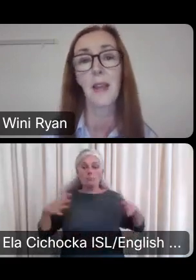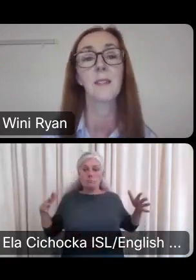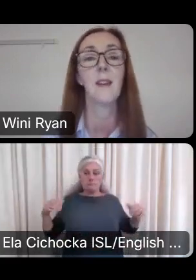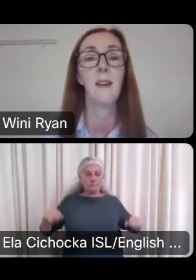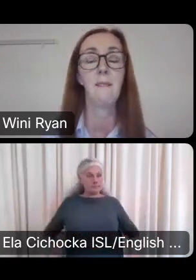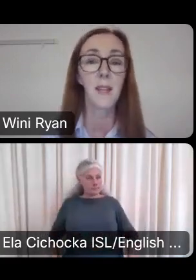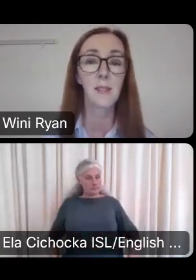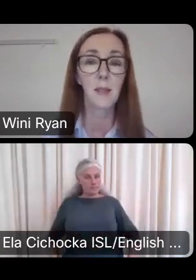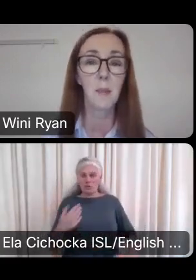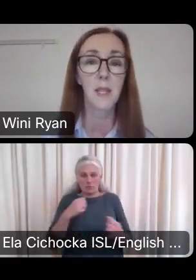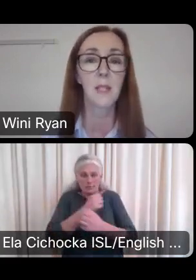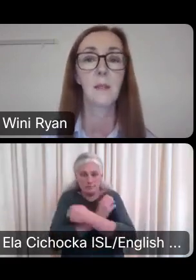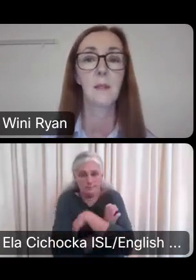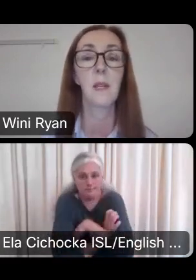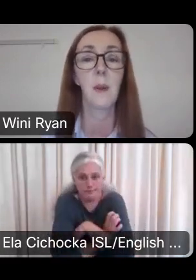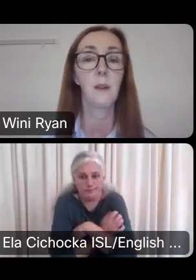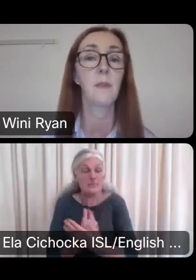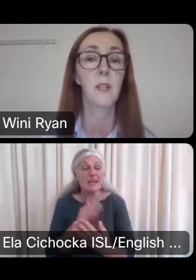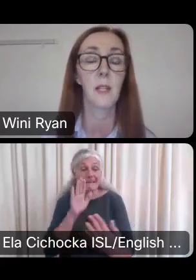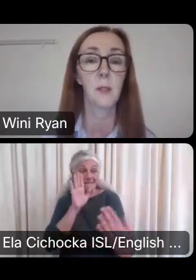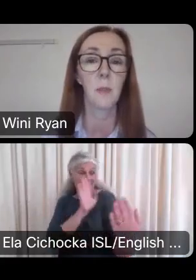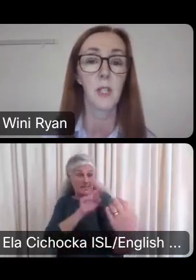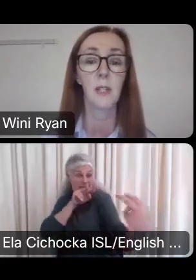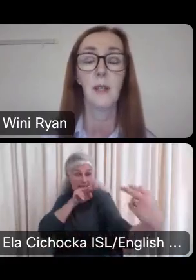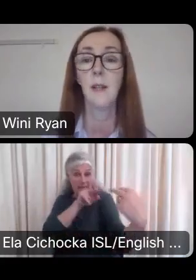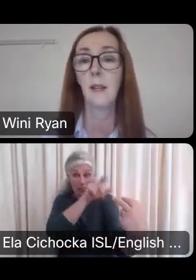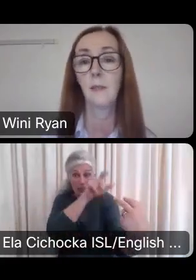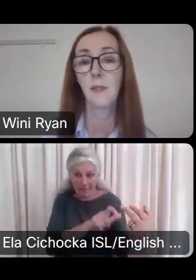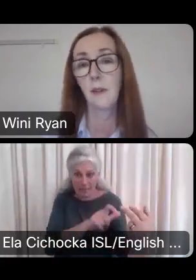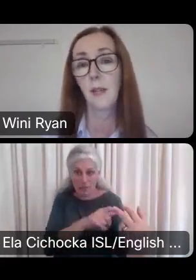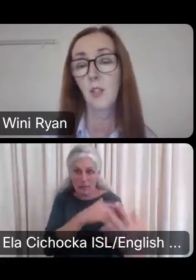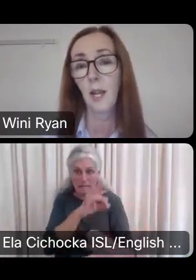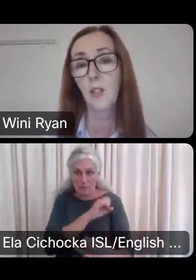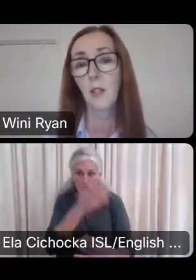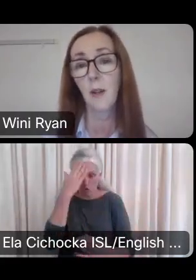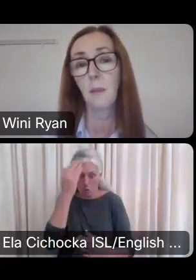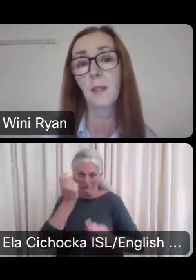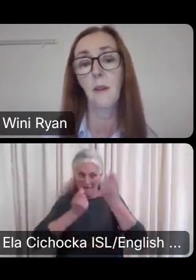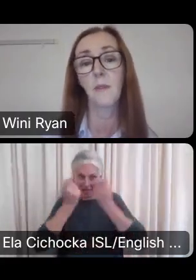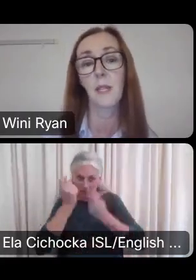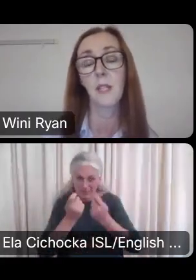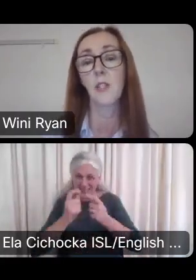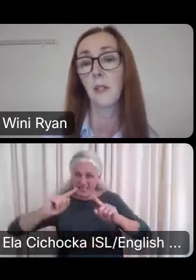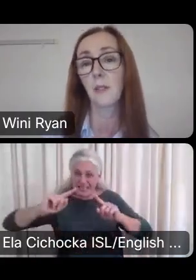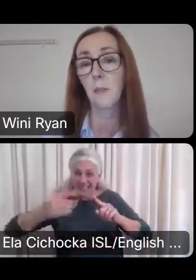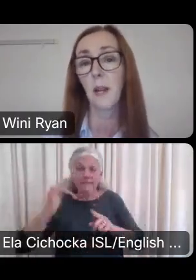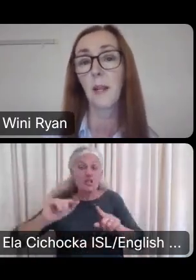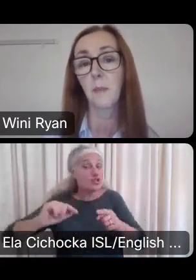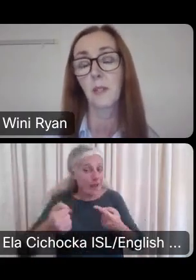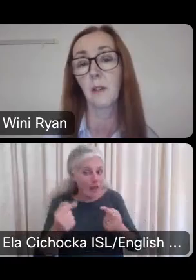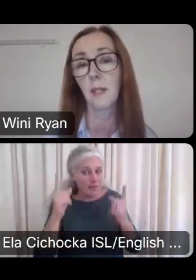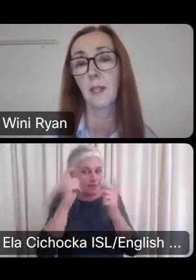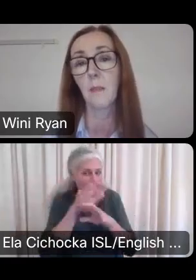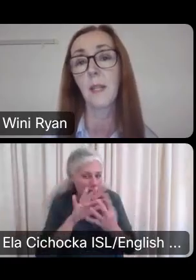or legs, facing the patient, being aware of your facial expression. If it's a very challenging, complex conversation, you're not smiling,